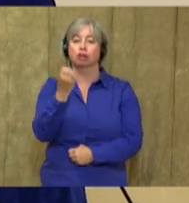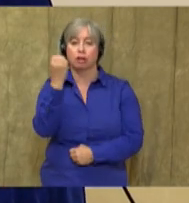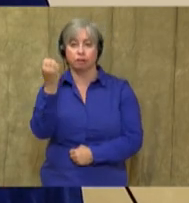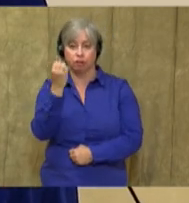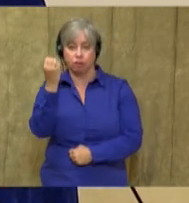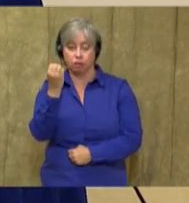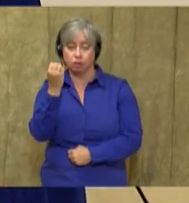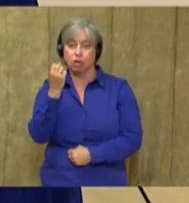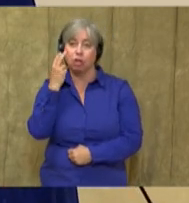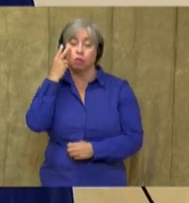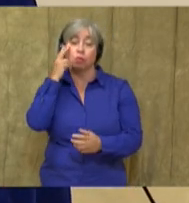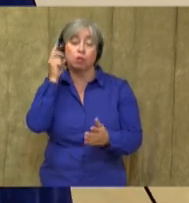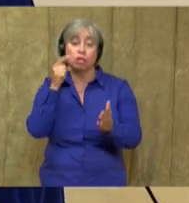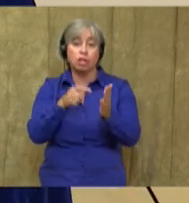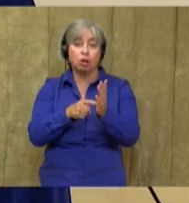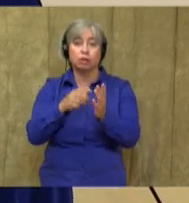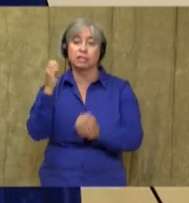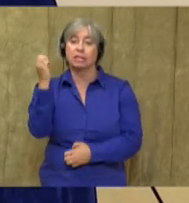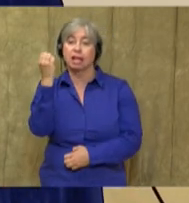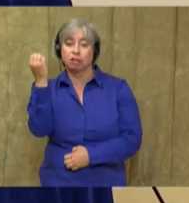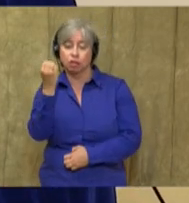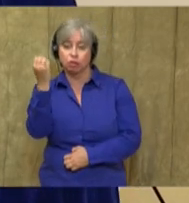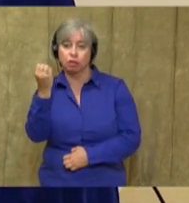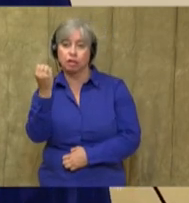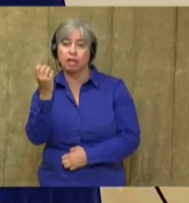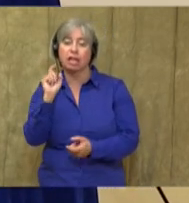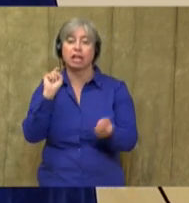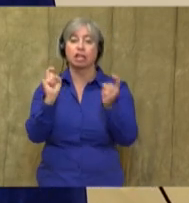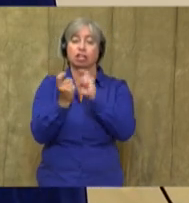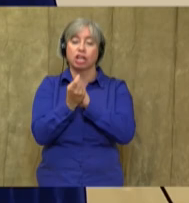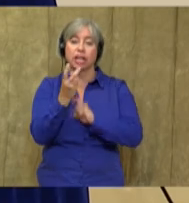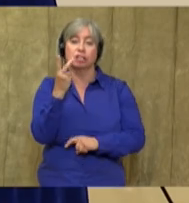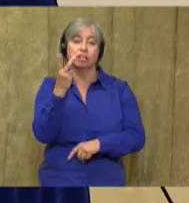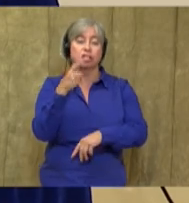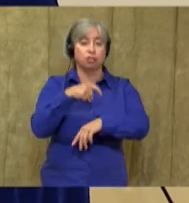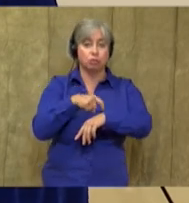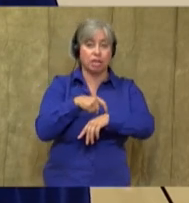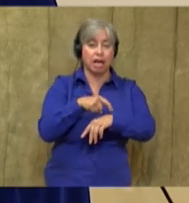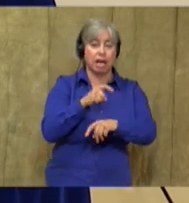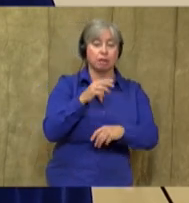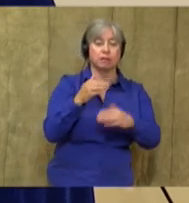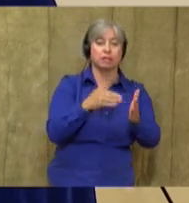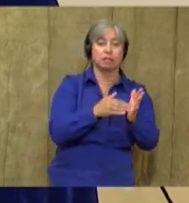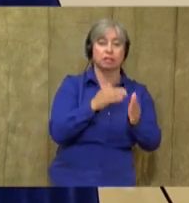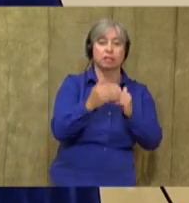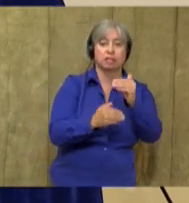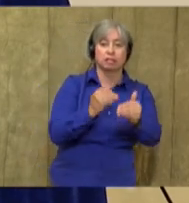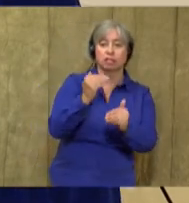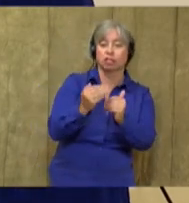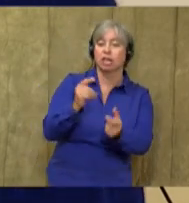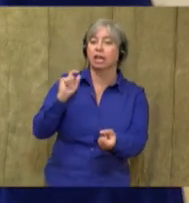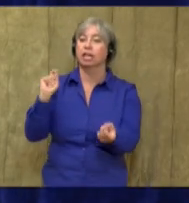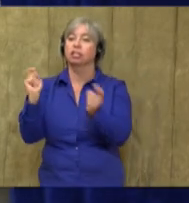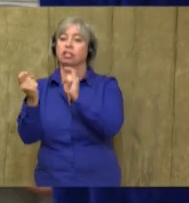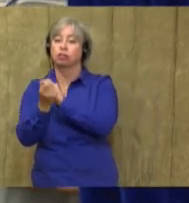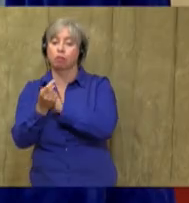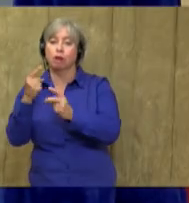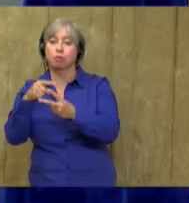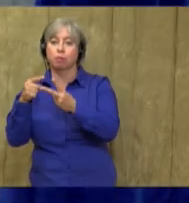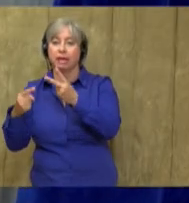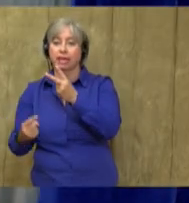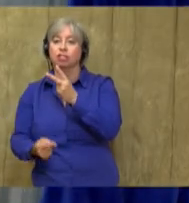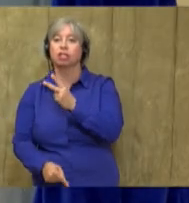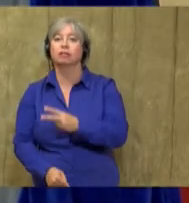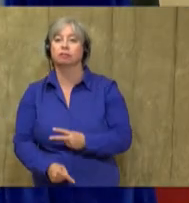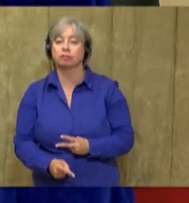to change during two very prominent time periods, the Renaissance and the Reformation. So let's start with a